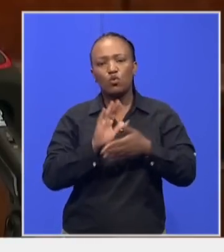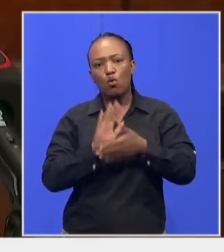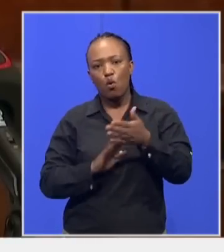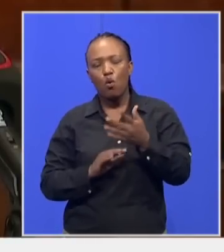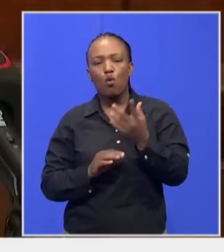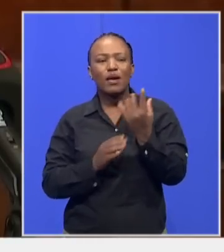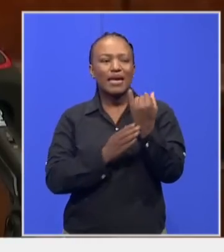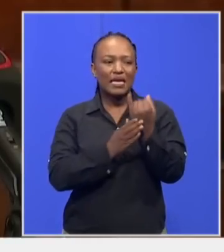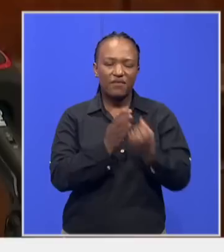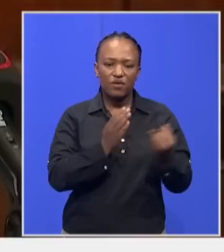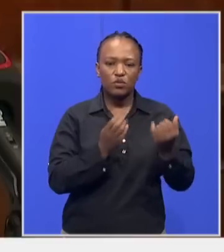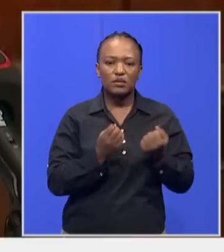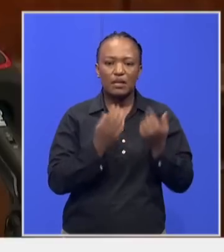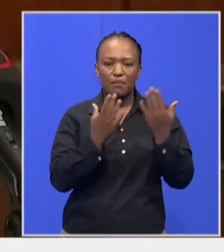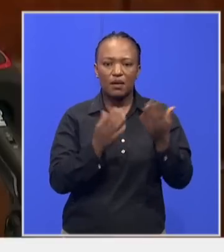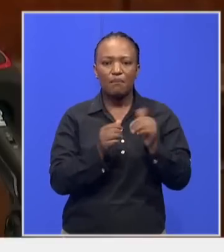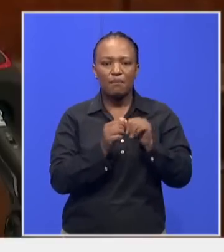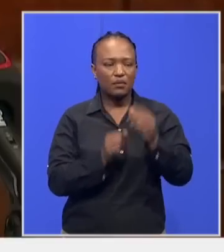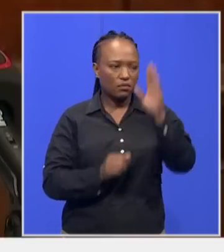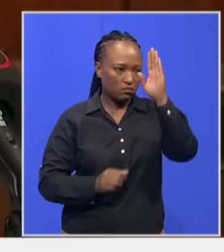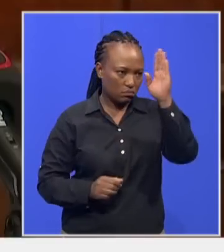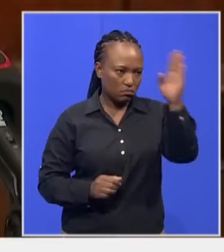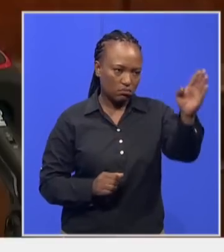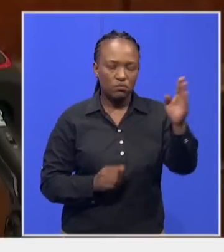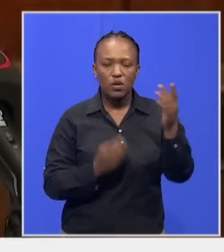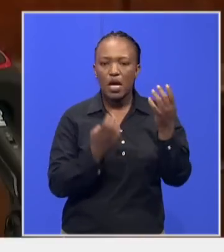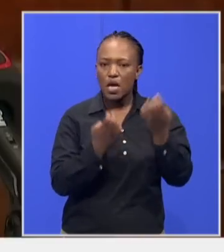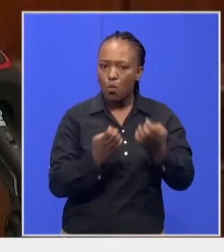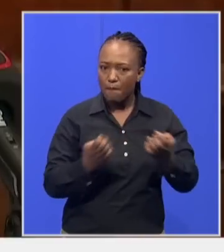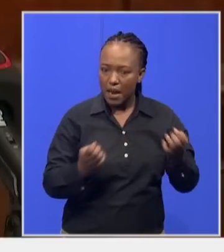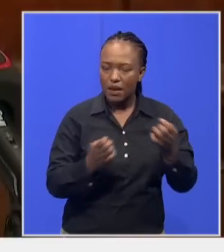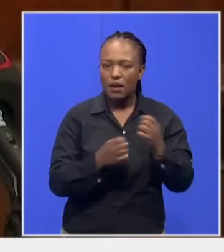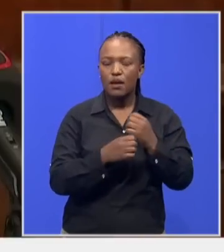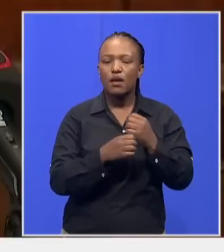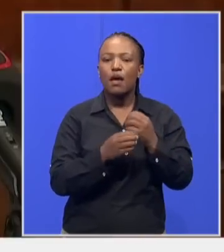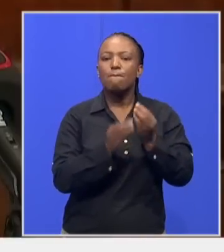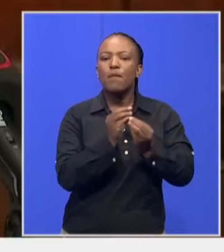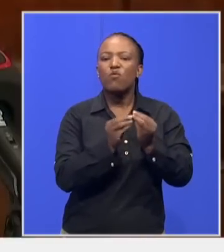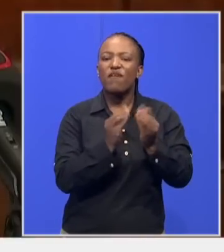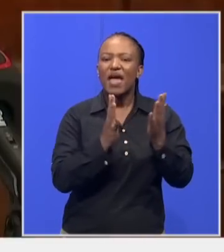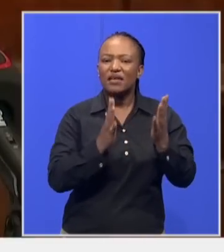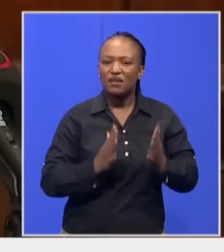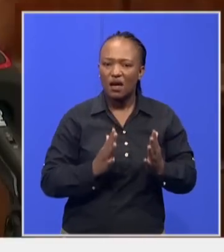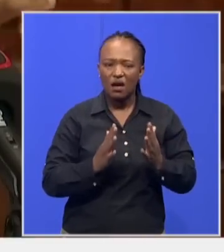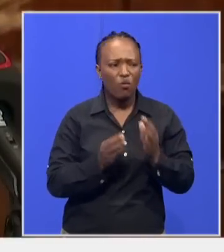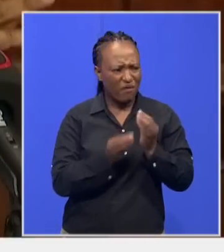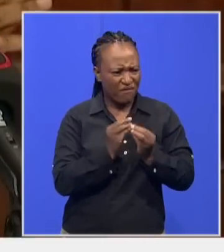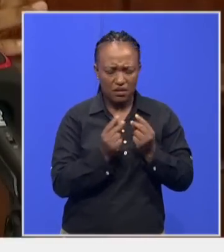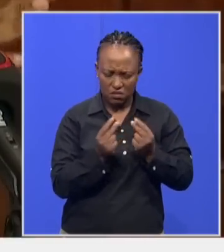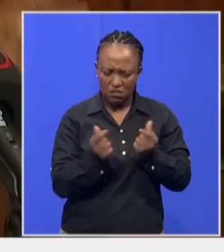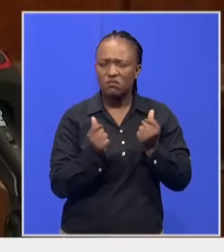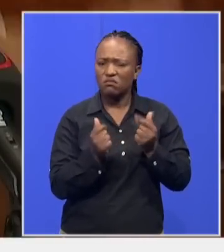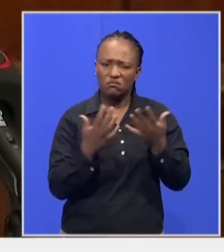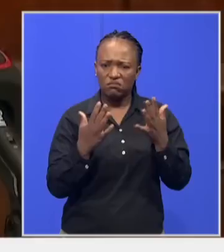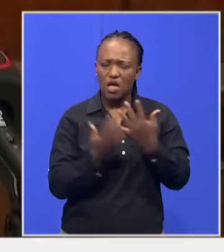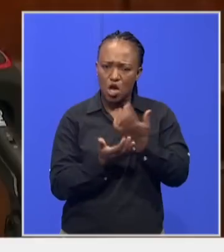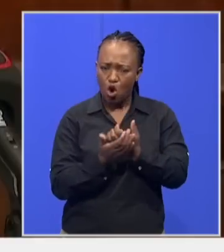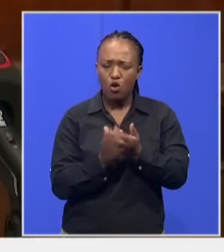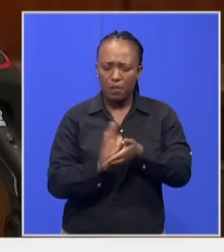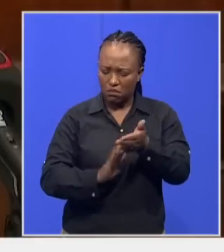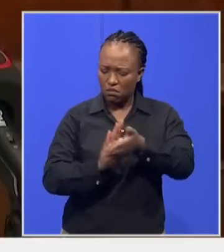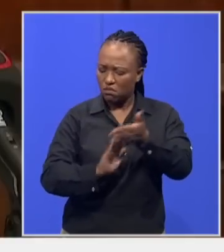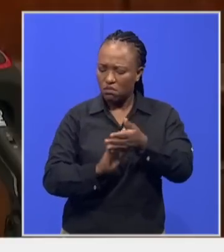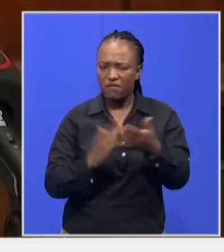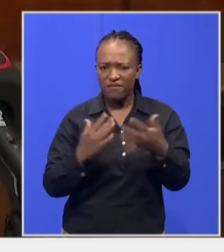suppliers. Just go direct to the original equipment manufacturer. And in this way, we're able to fix quick. We get the economy going. Once we